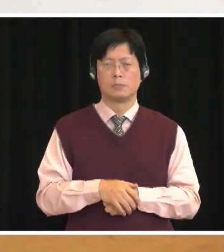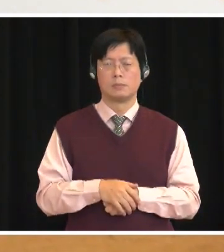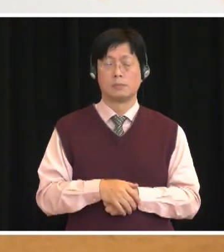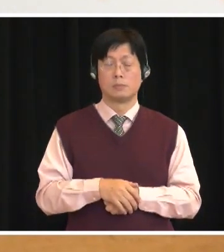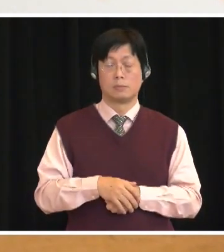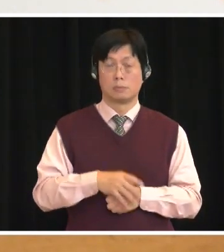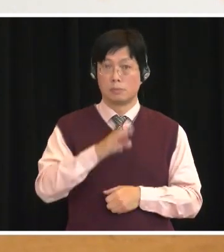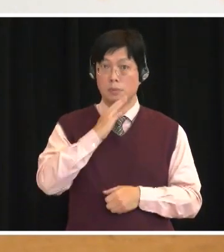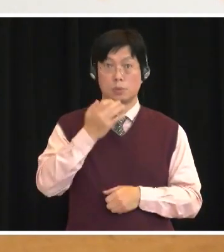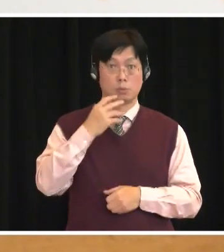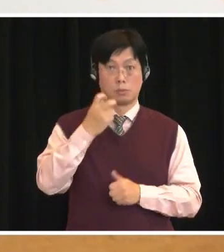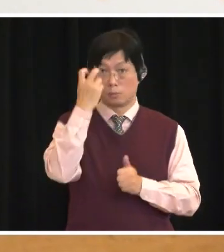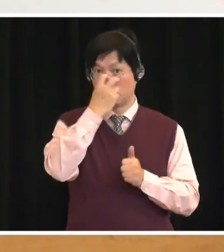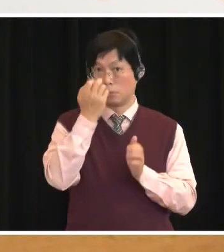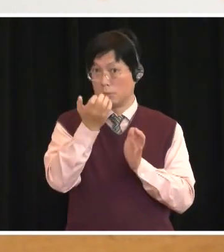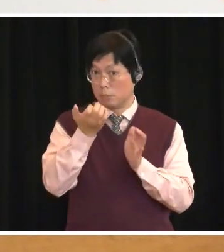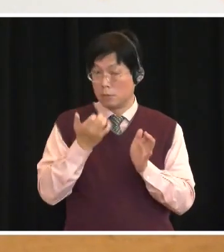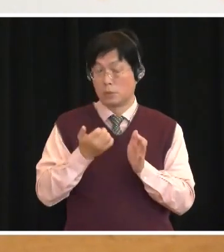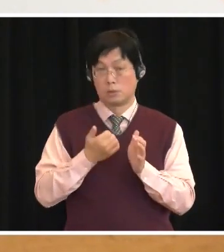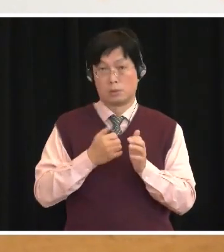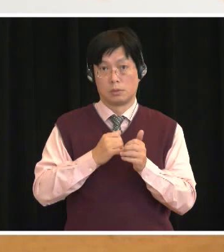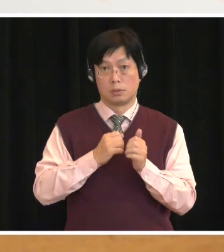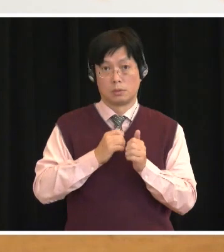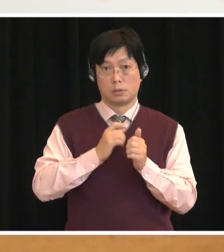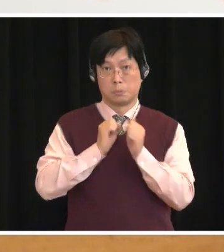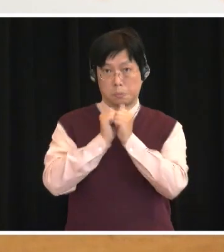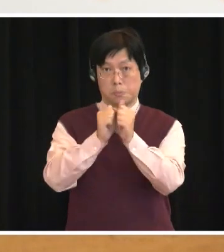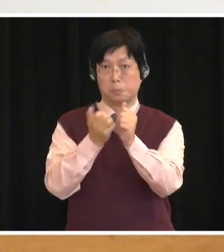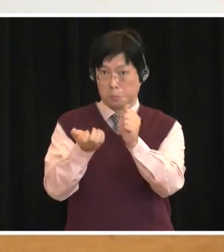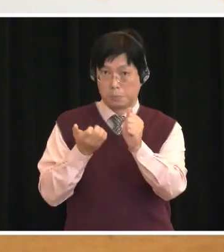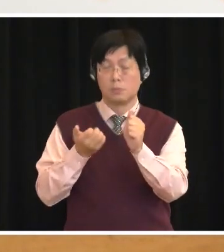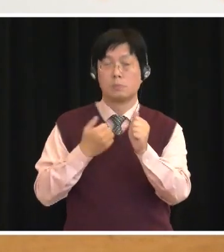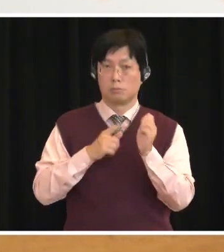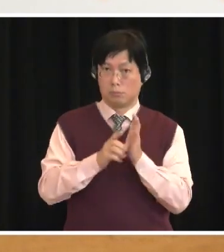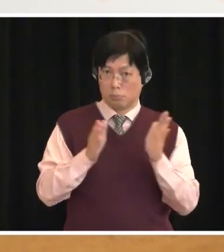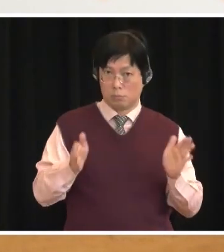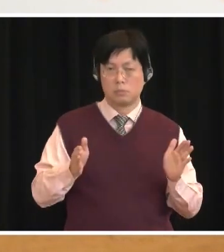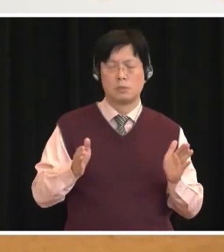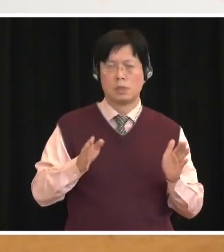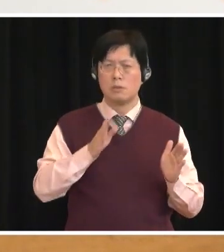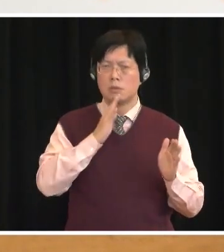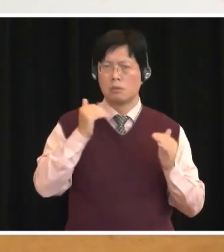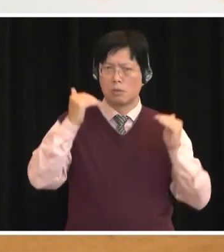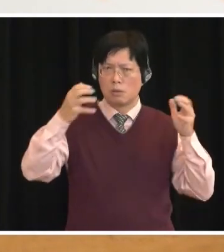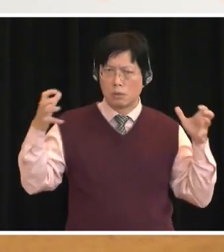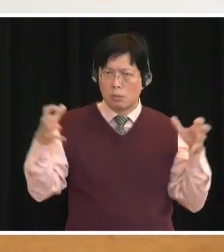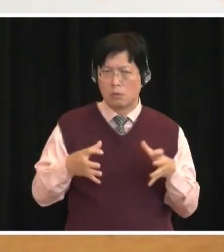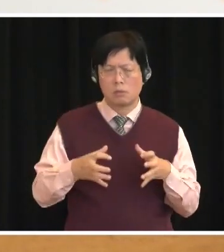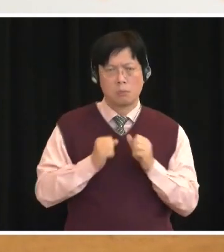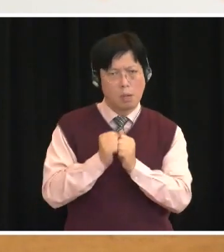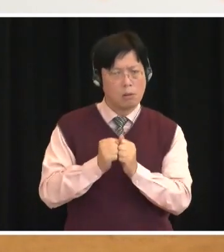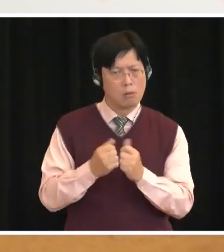a certain time together with adults. So I would like to hear about it.